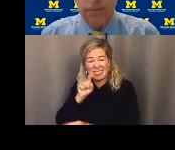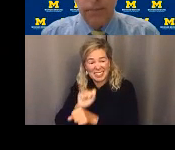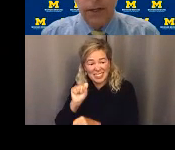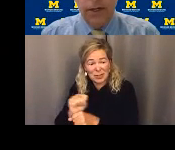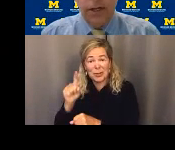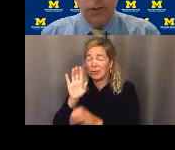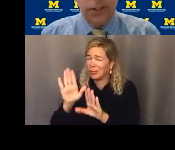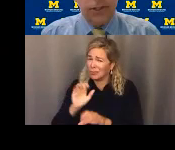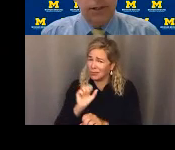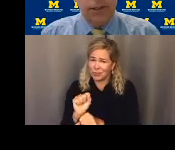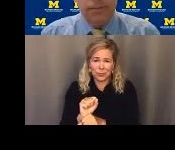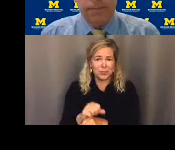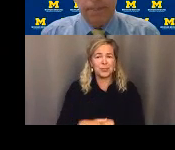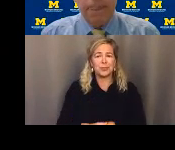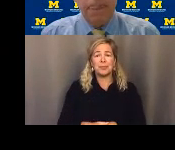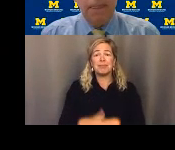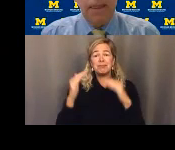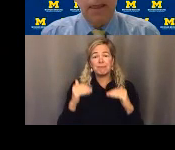this. So next slide, please.